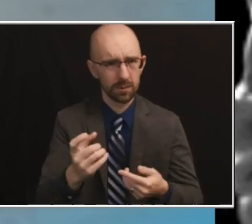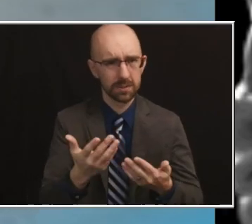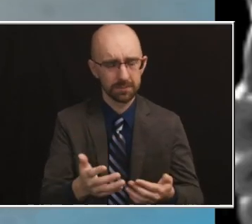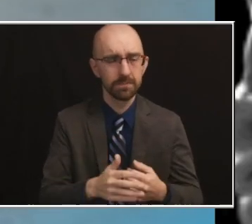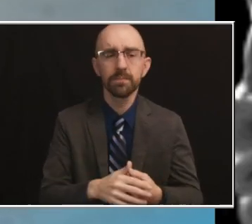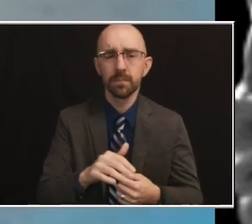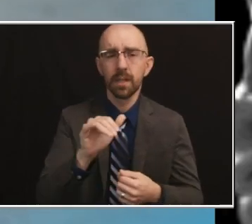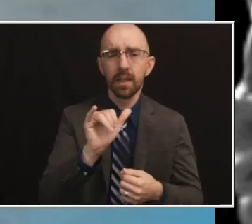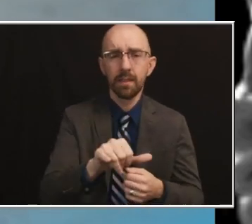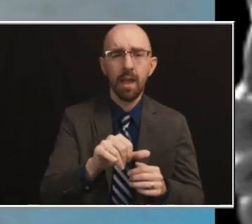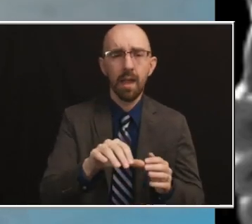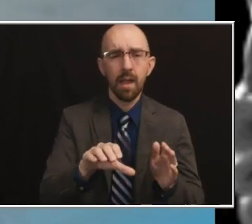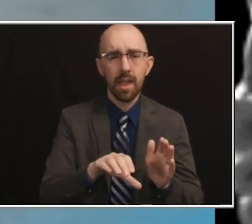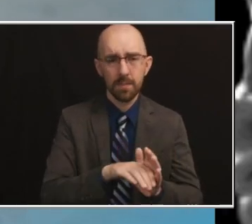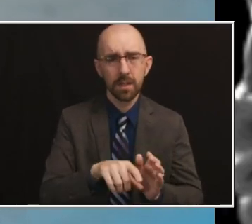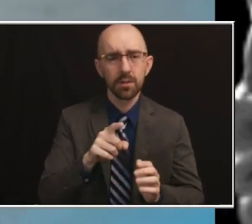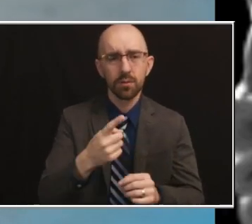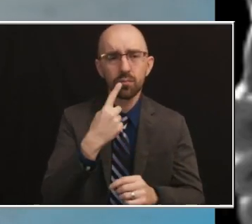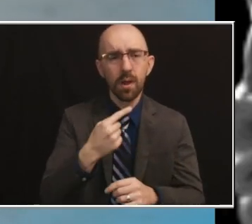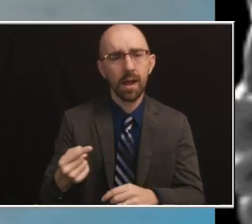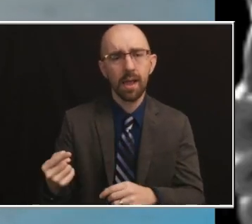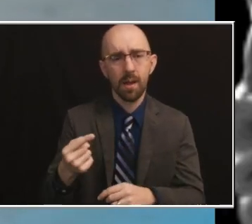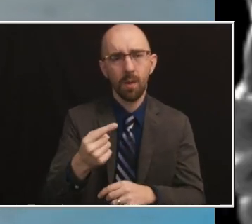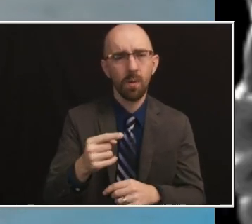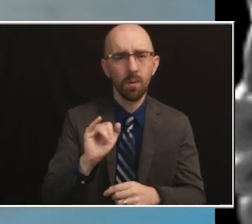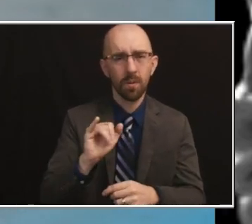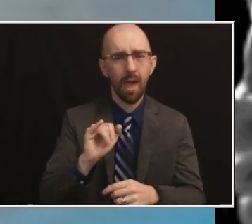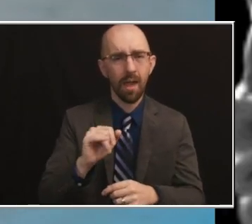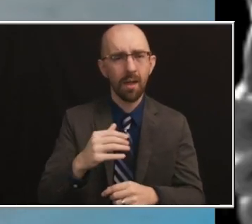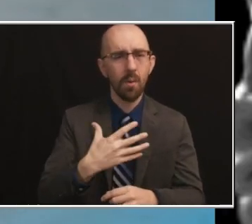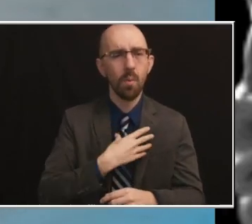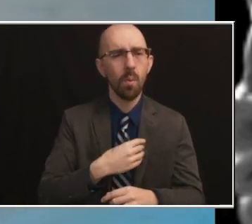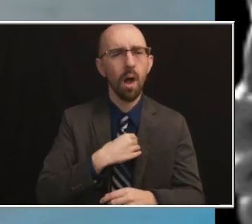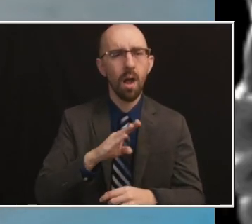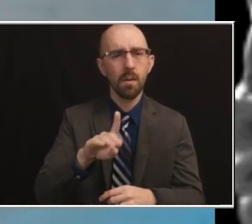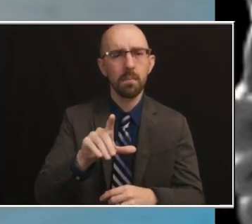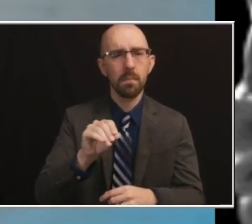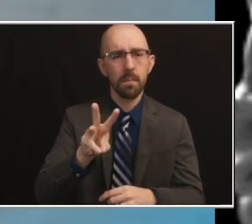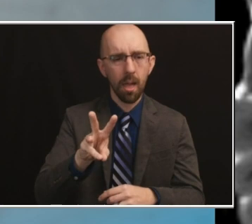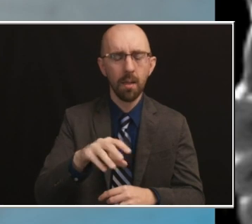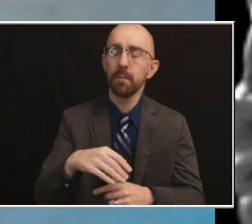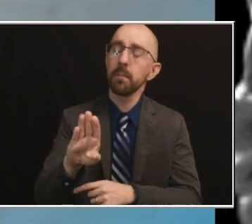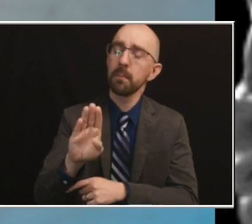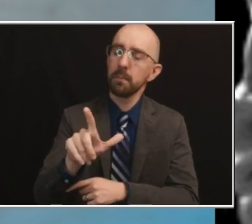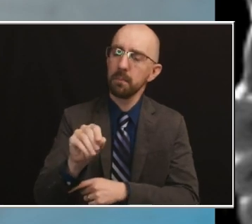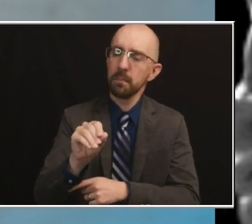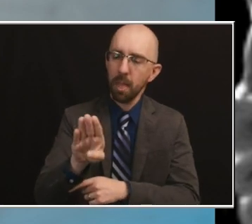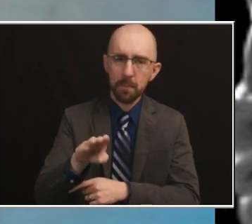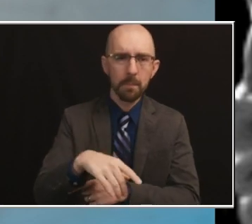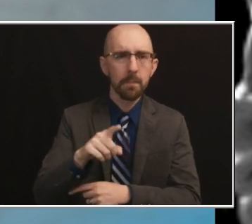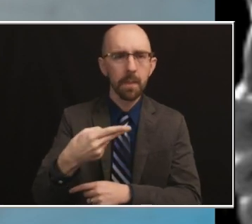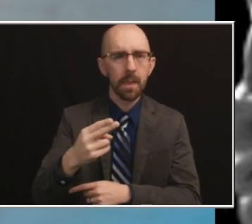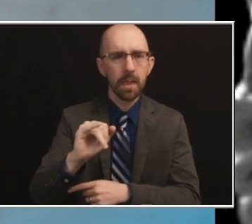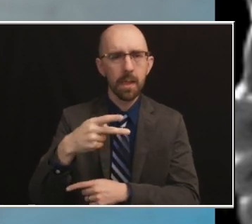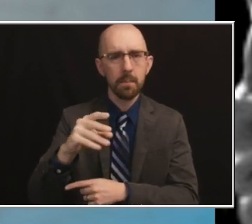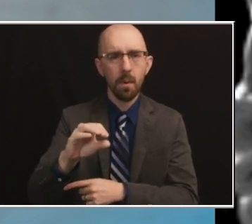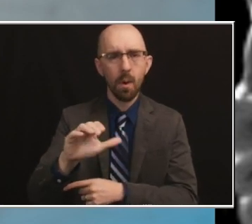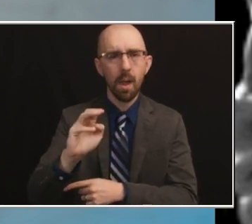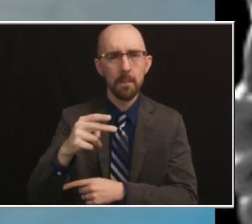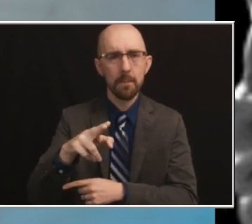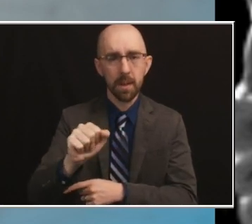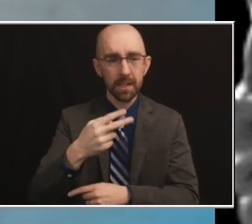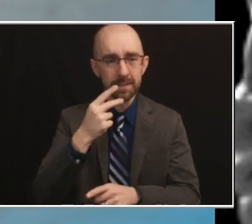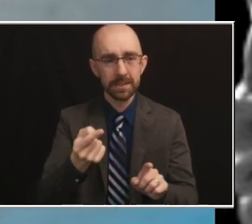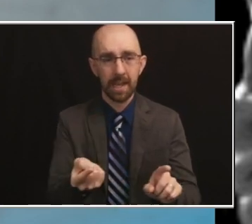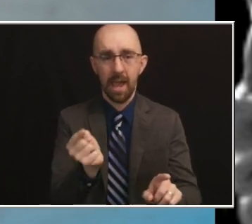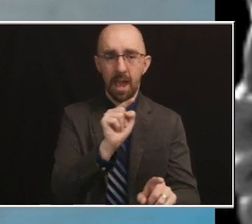arrow points out it's kind of like a horizontal white blob. It's called the hippocampus. And if you kind of look over on the opposite side, you see a